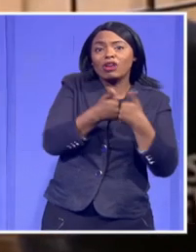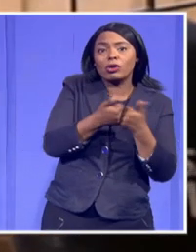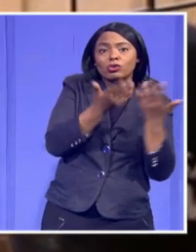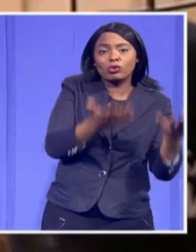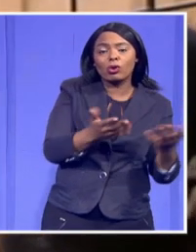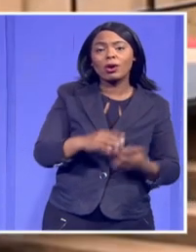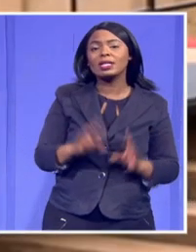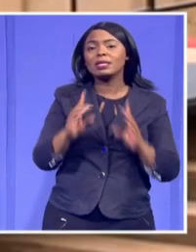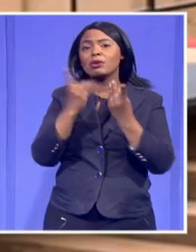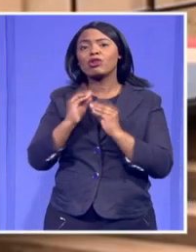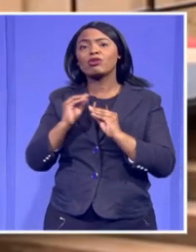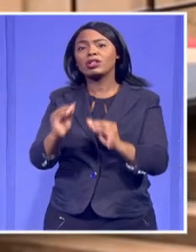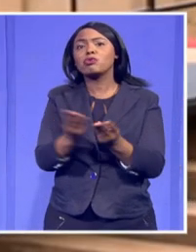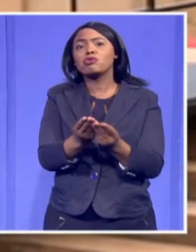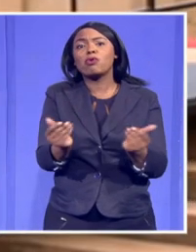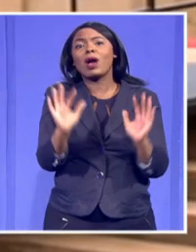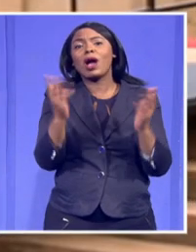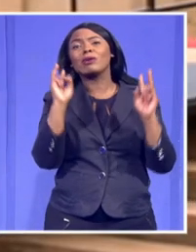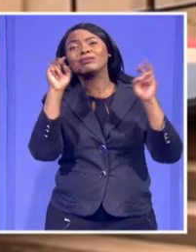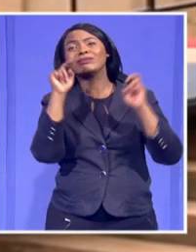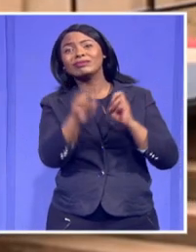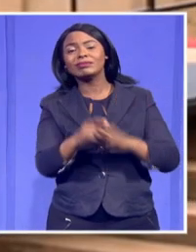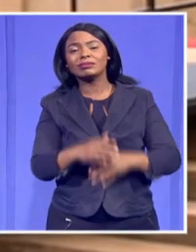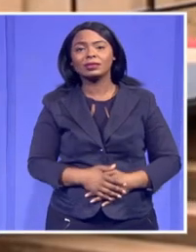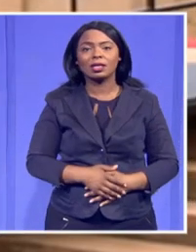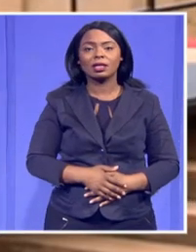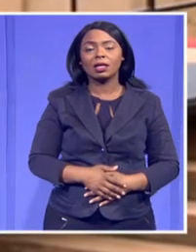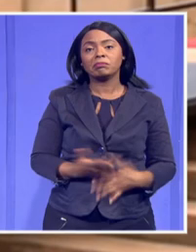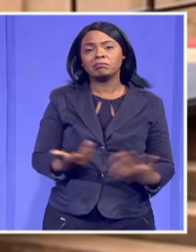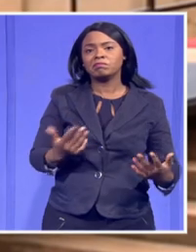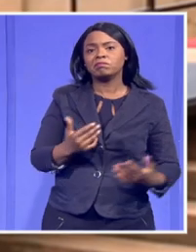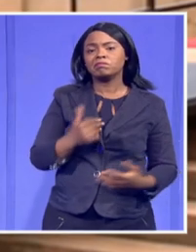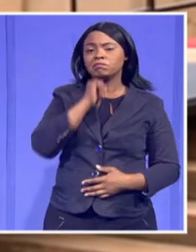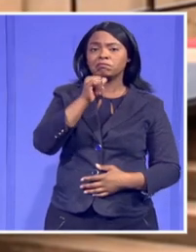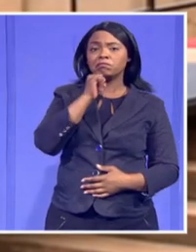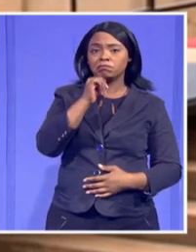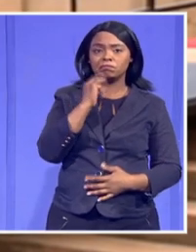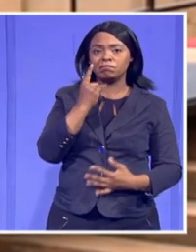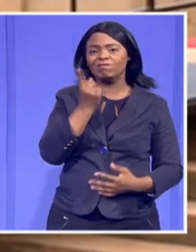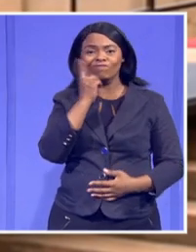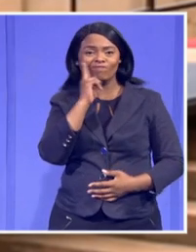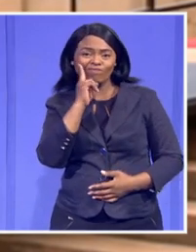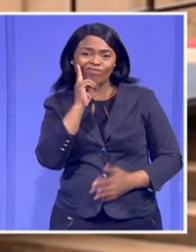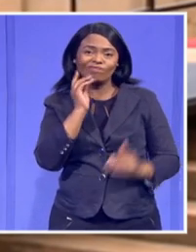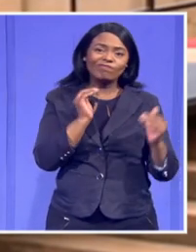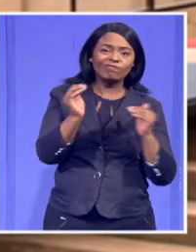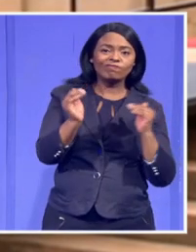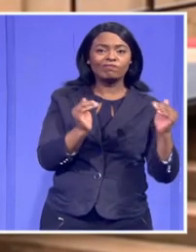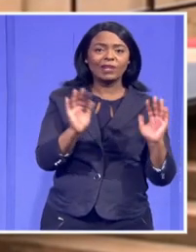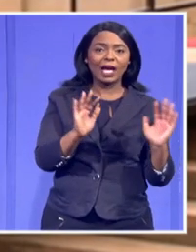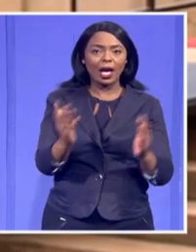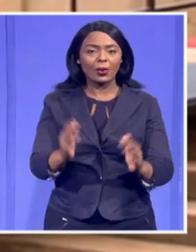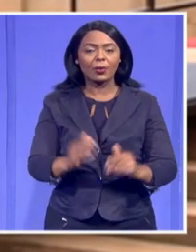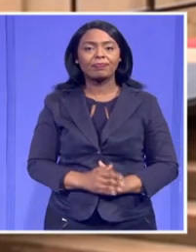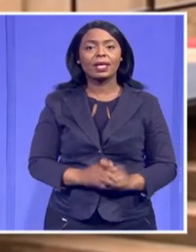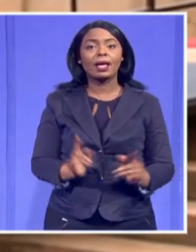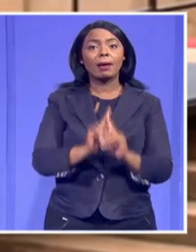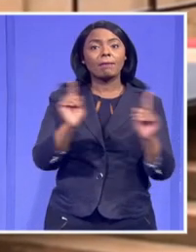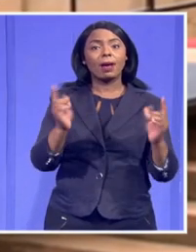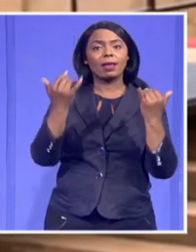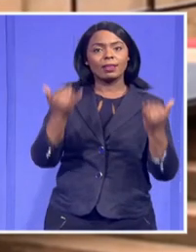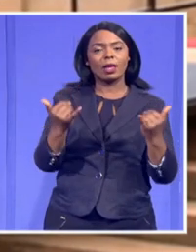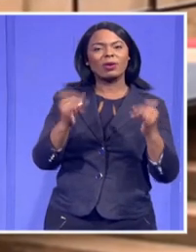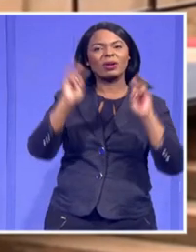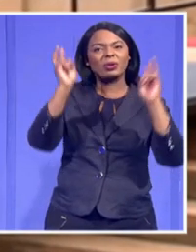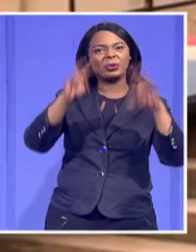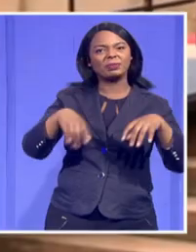of Education? Now, we'll always work around it. What is helpful is that the load